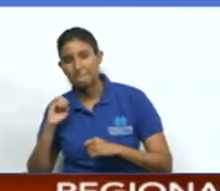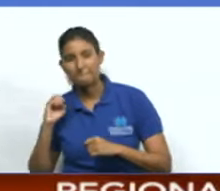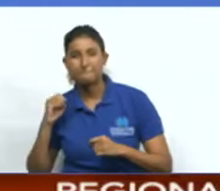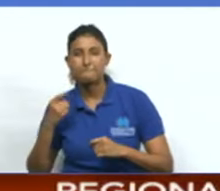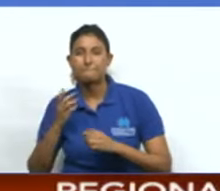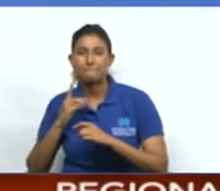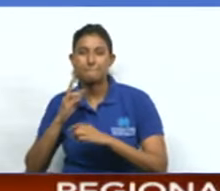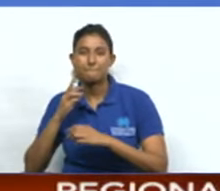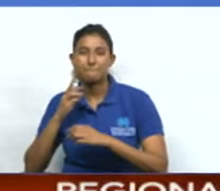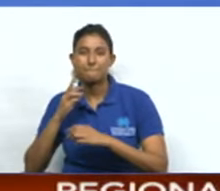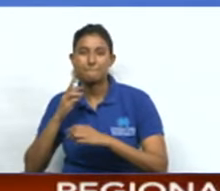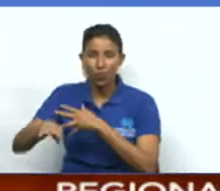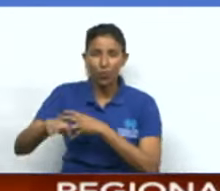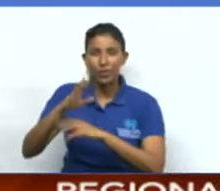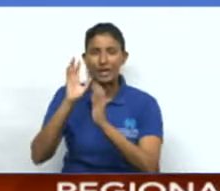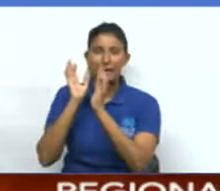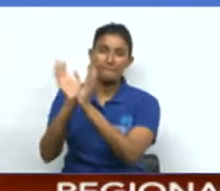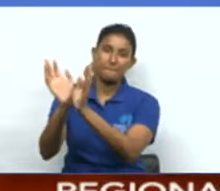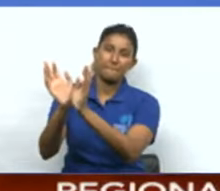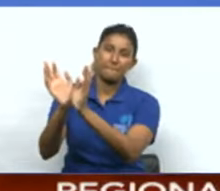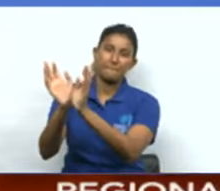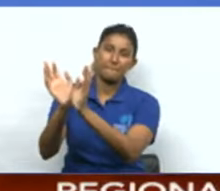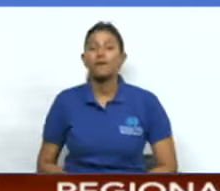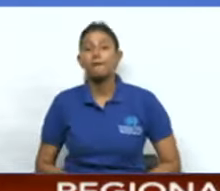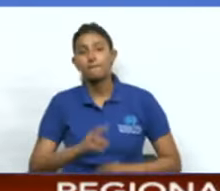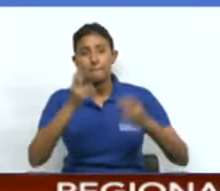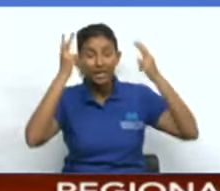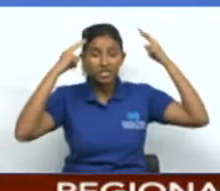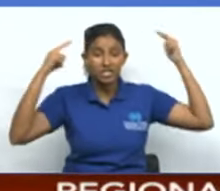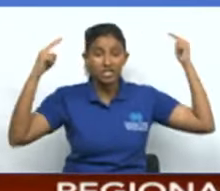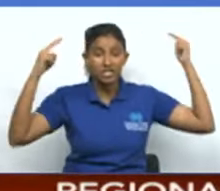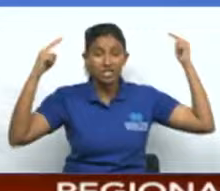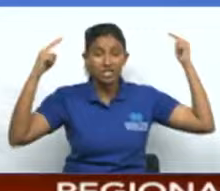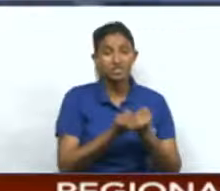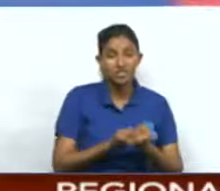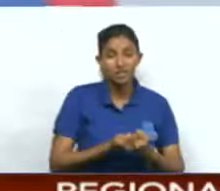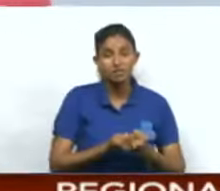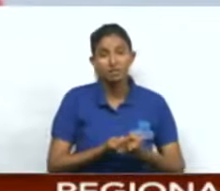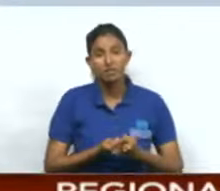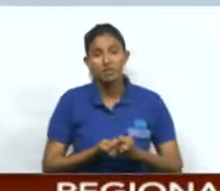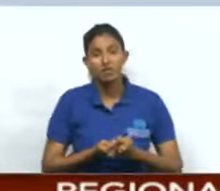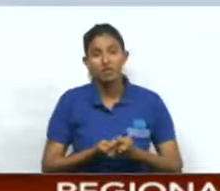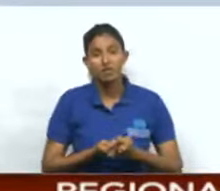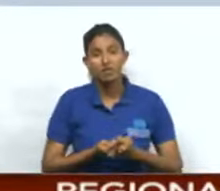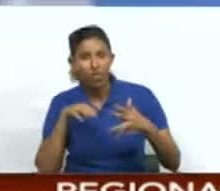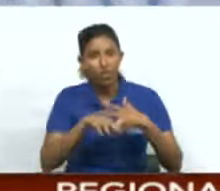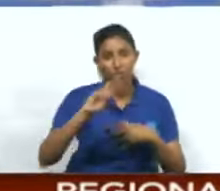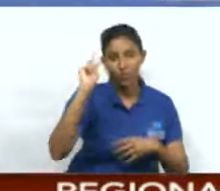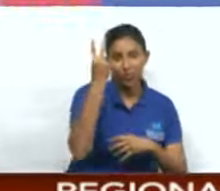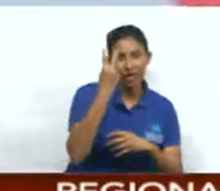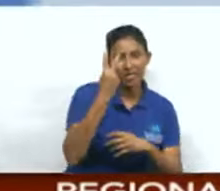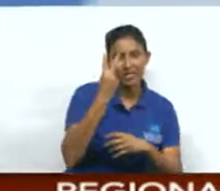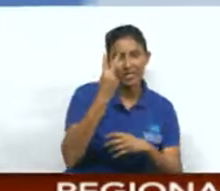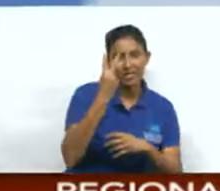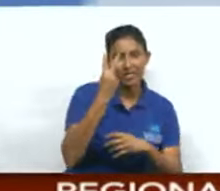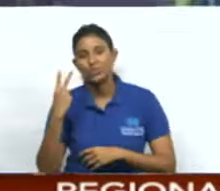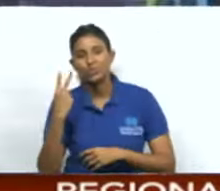the Mexicans breached his defenses twice to take a 2-0 win in the shootout. Jovan Ravello, CNC3